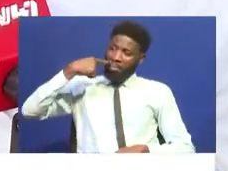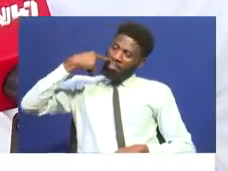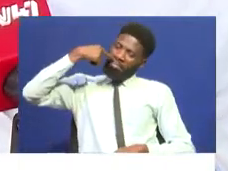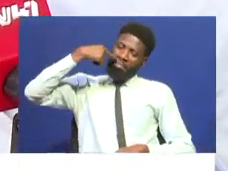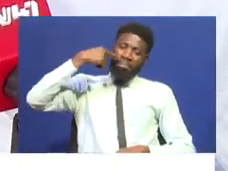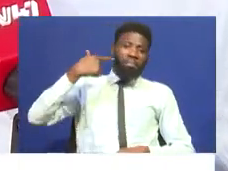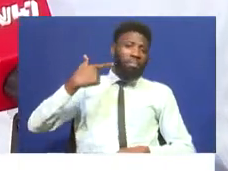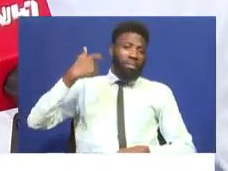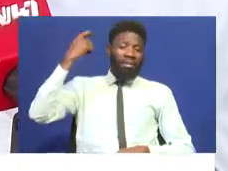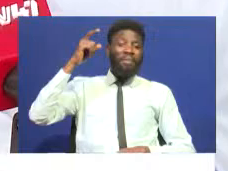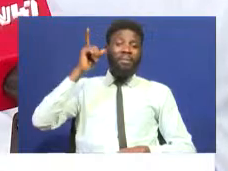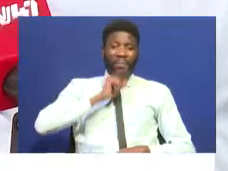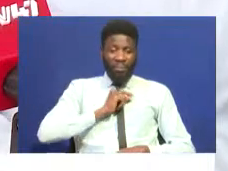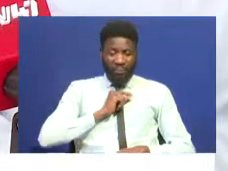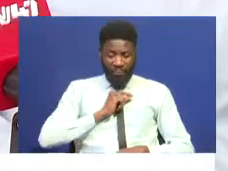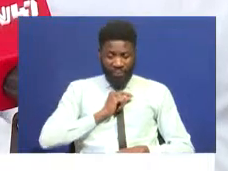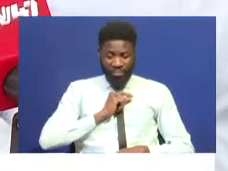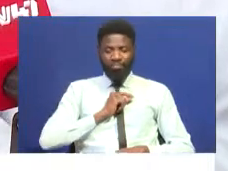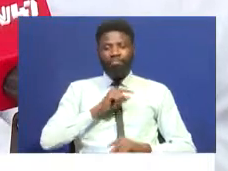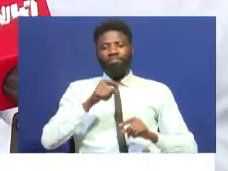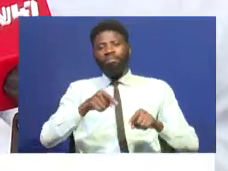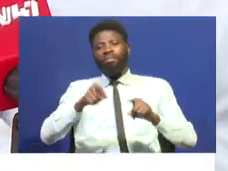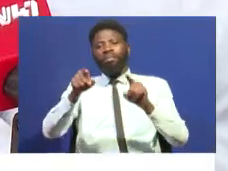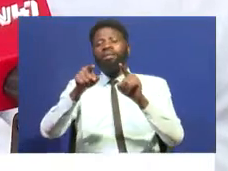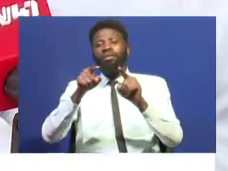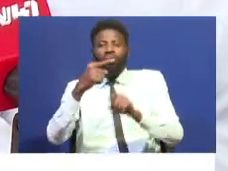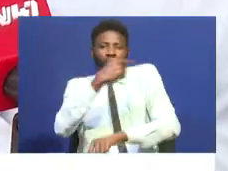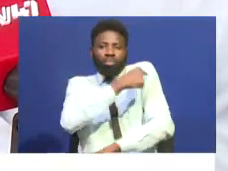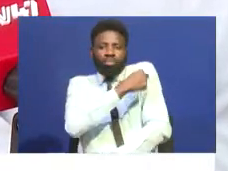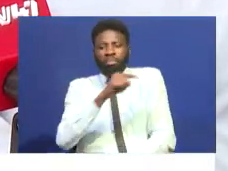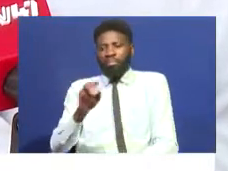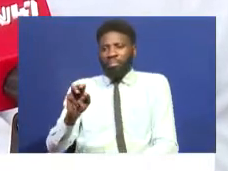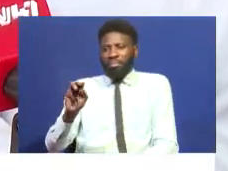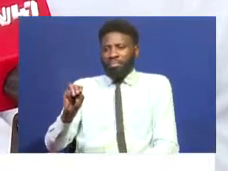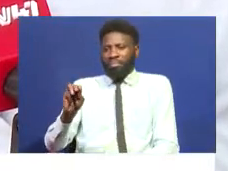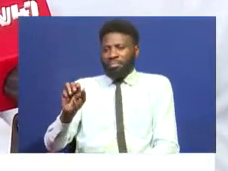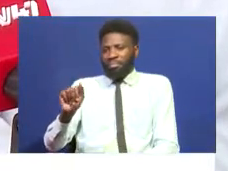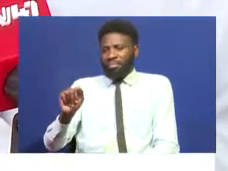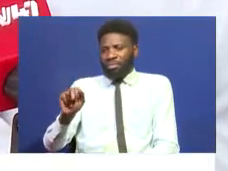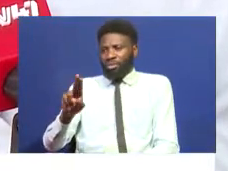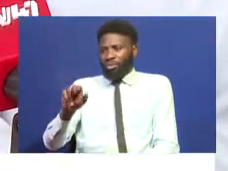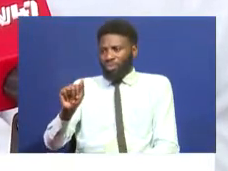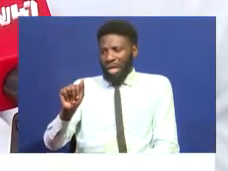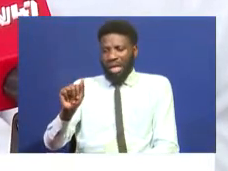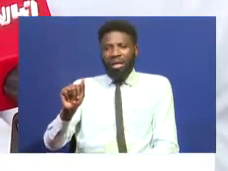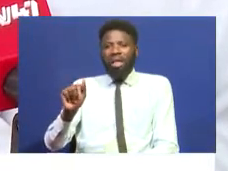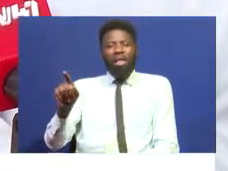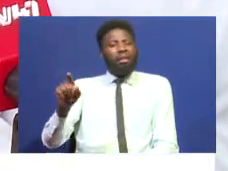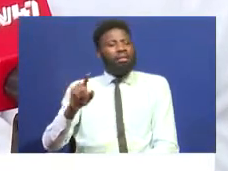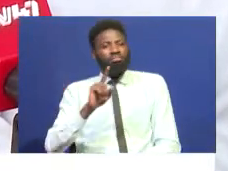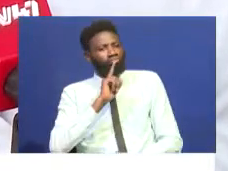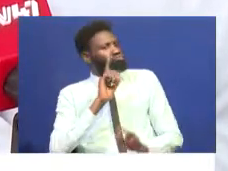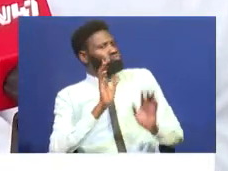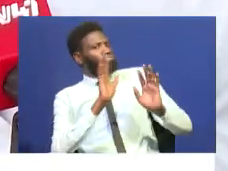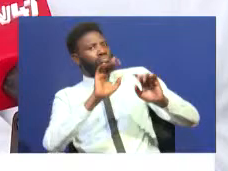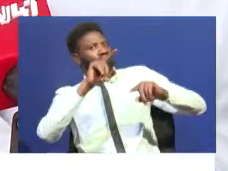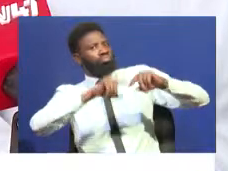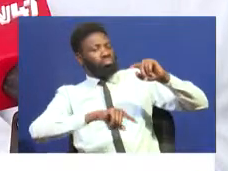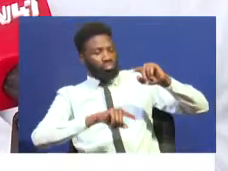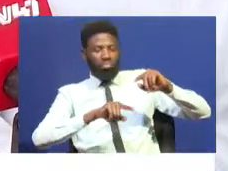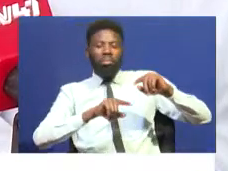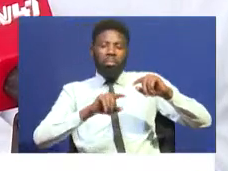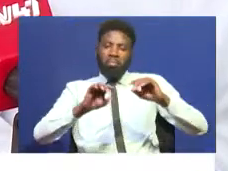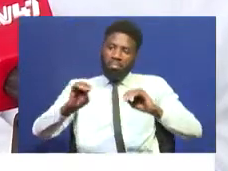hapo akaenda maua, akakataliwa maua, wakampeleka Meru